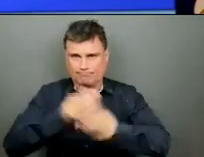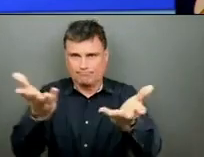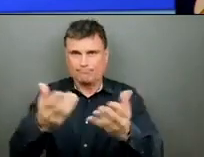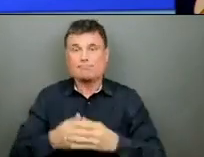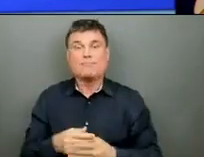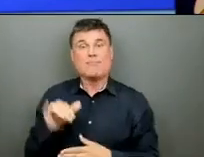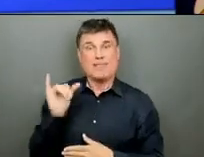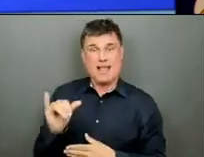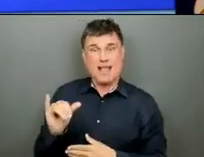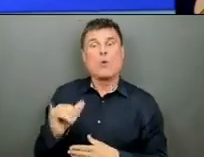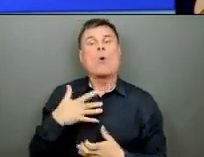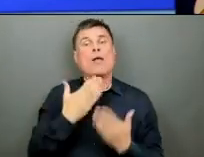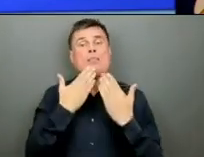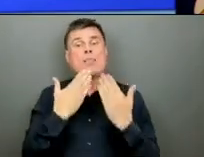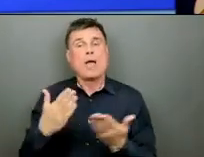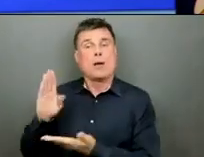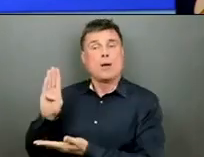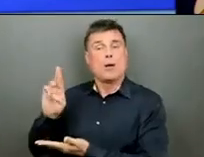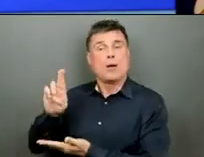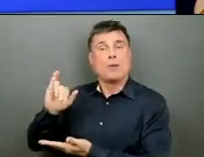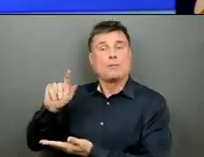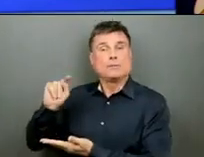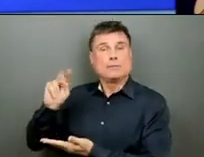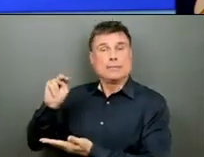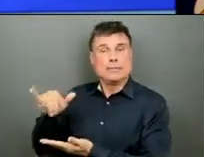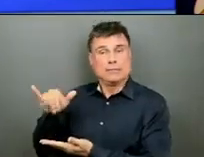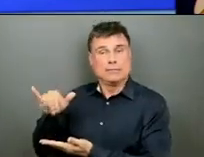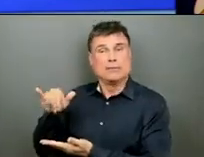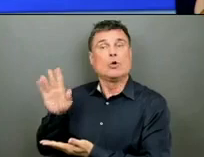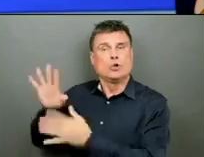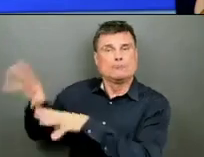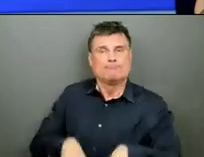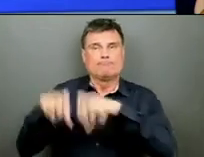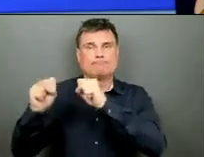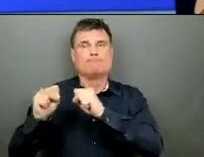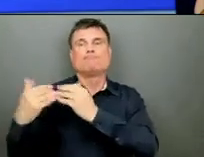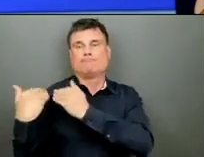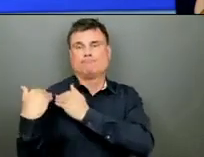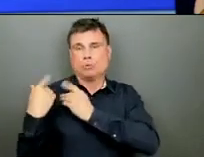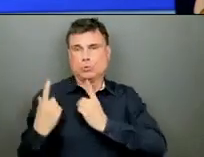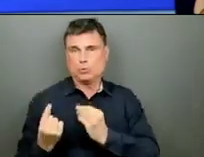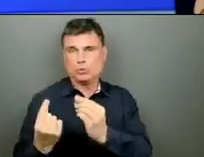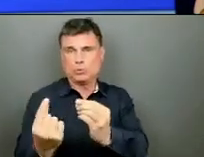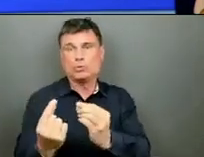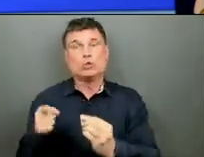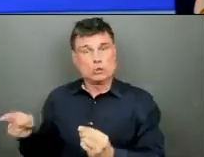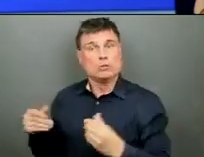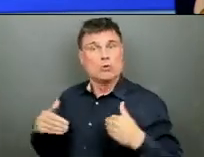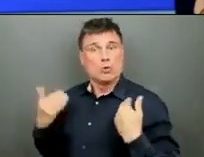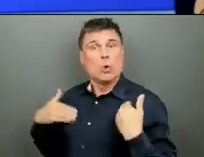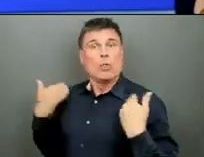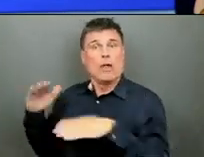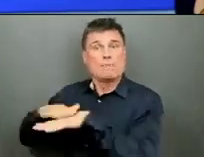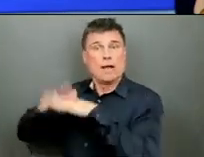for stepping up. This is an ominous responsibility. To be my advisor on youth issues means that her email and her texts are going